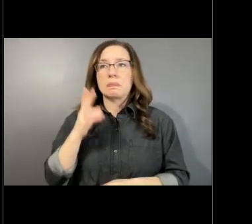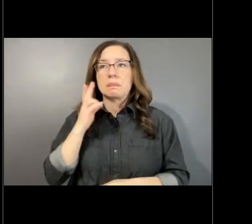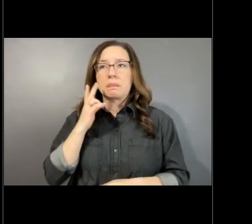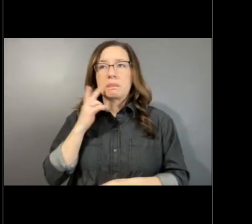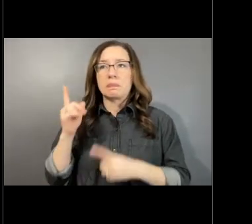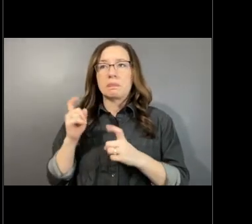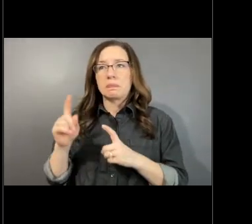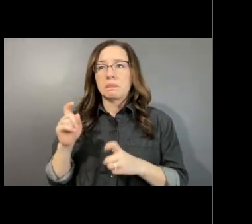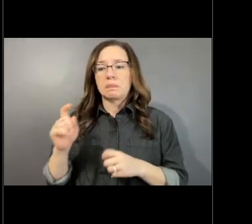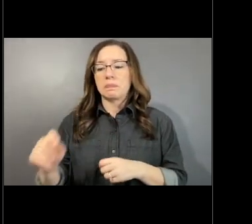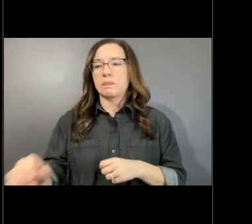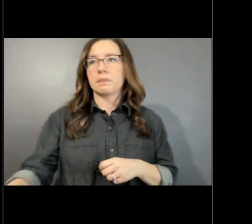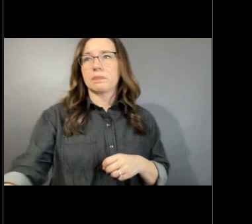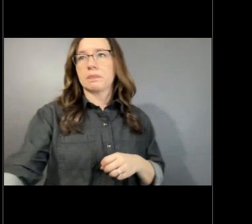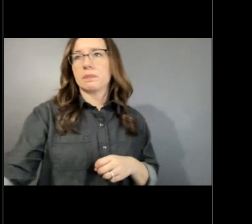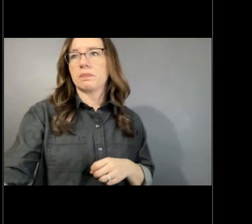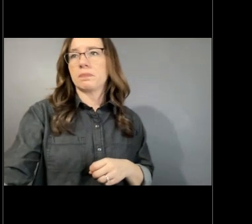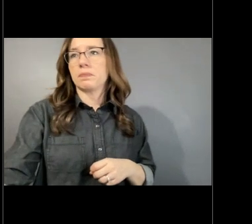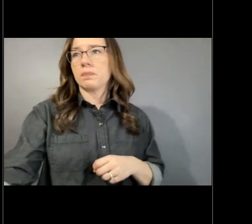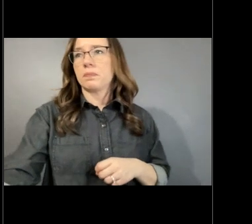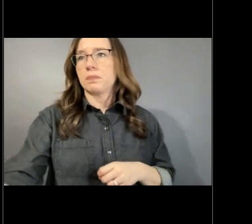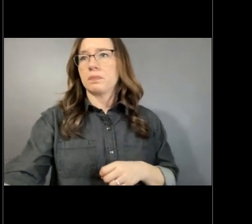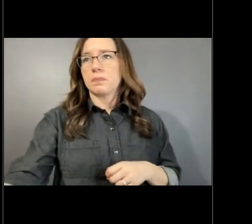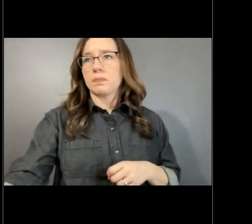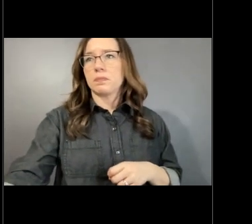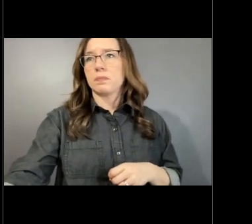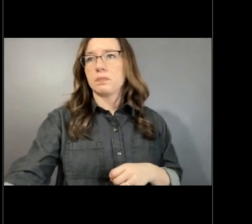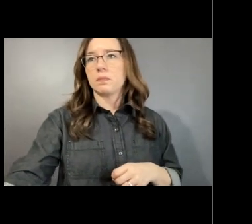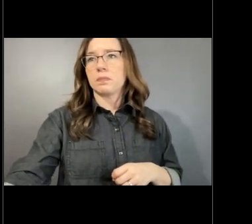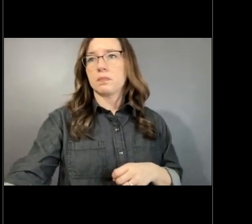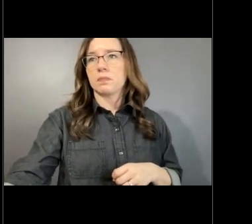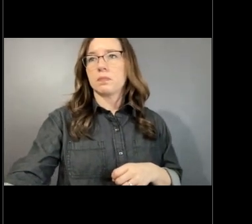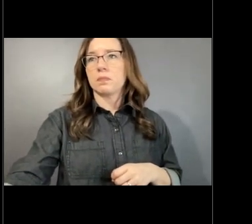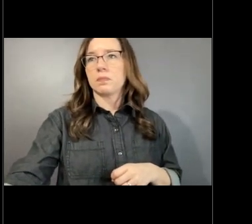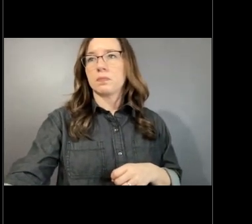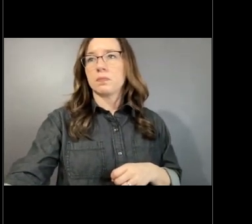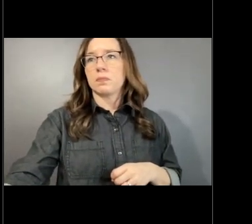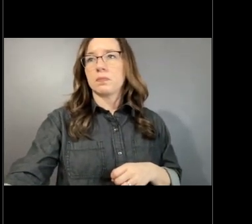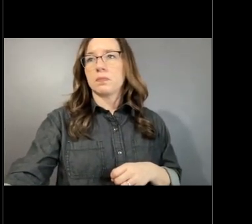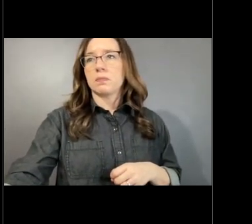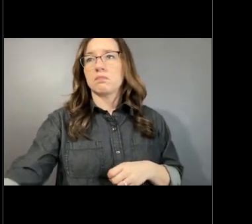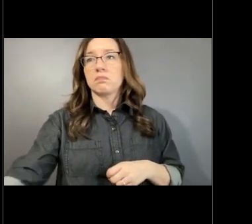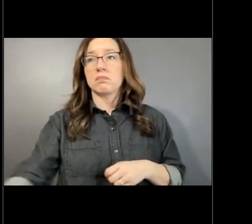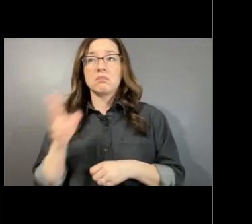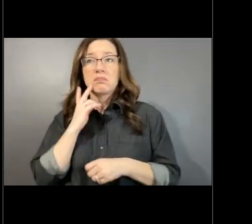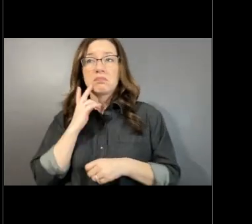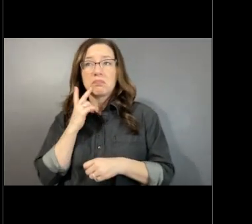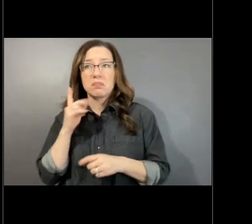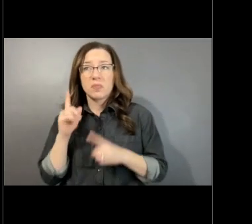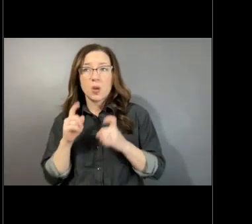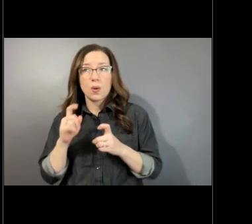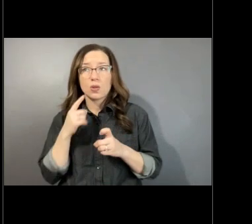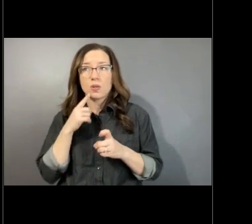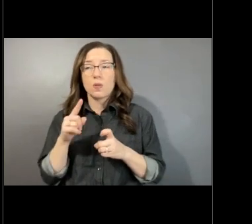we have for Mr. Contreras to answer this afternoon.